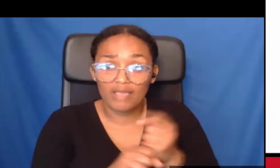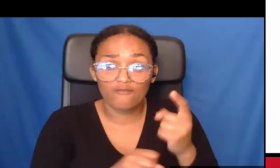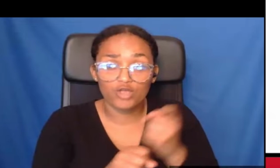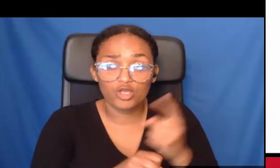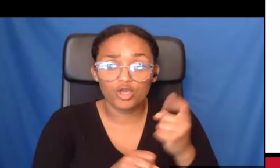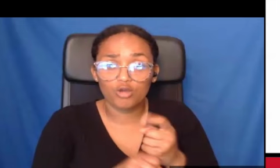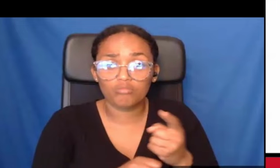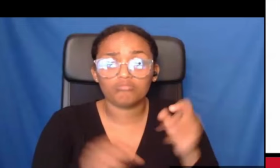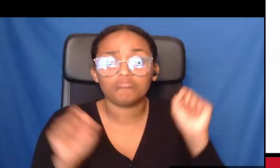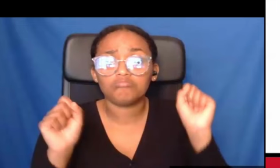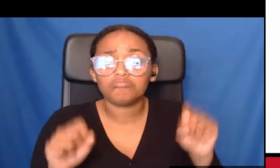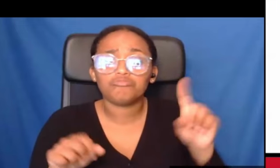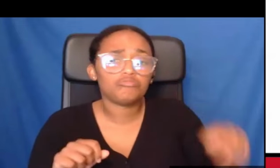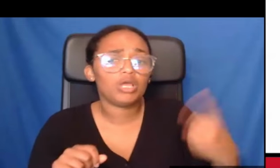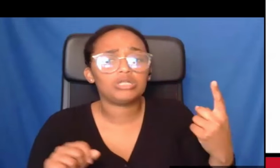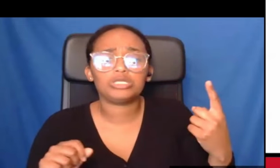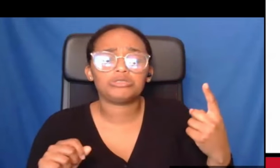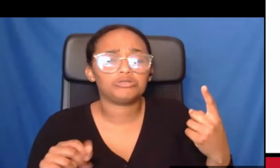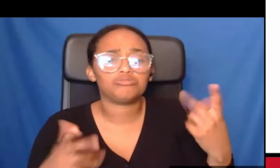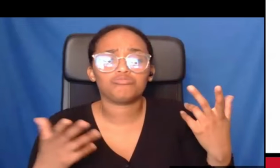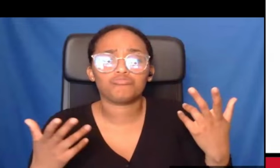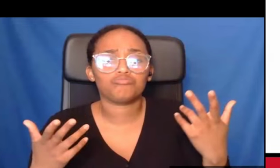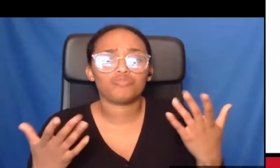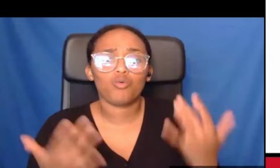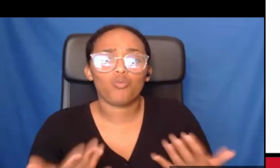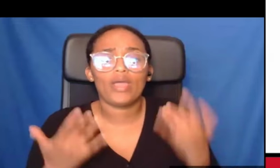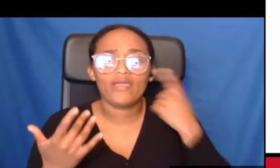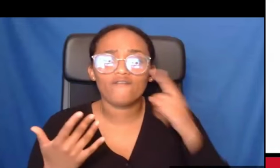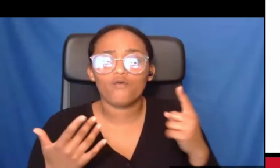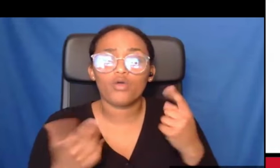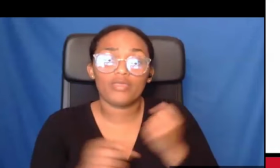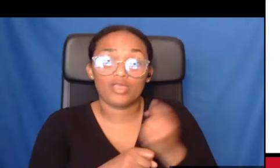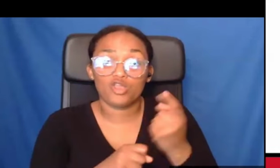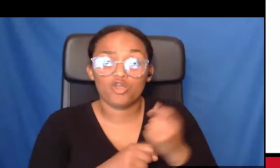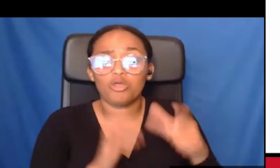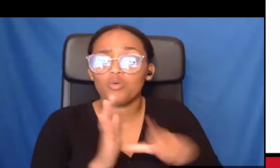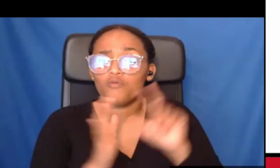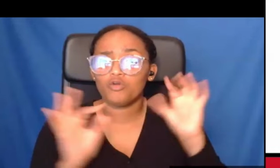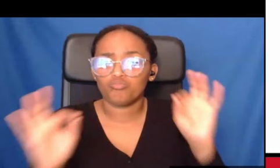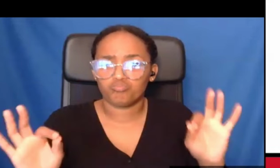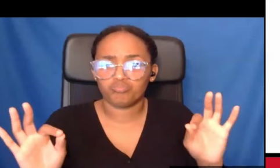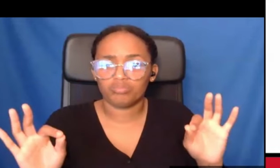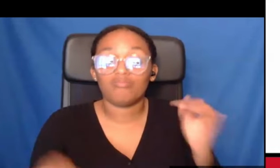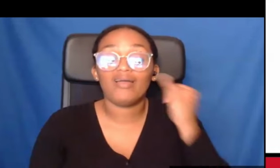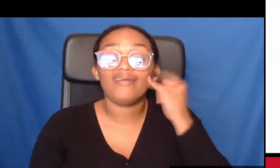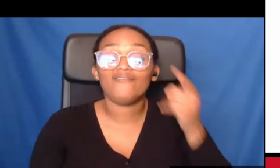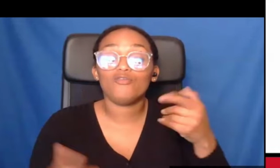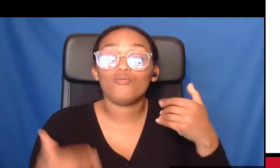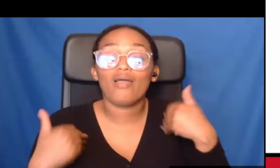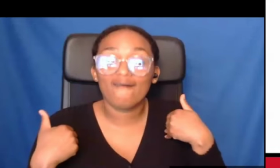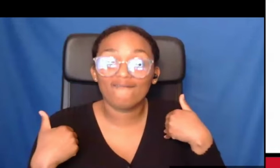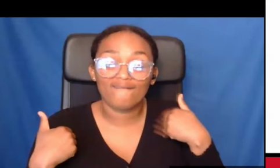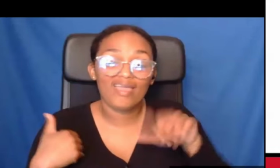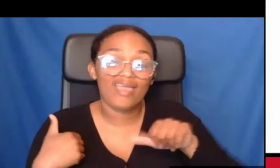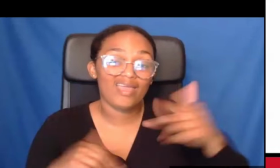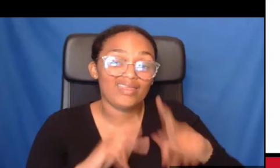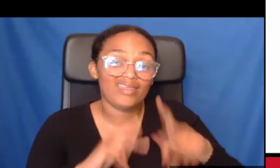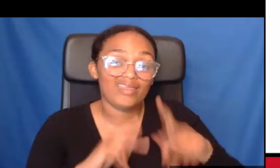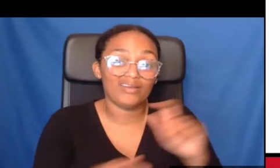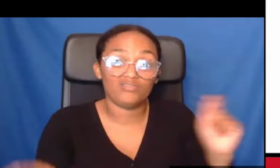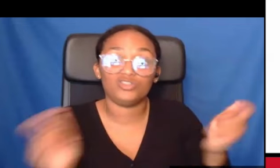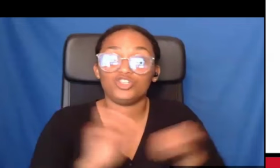probably just, wait for your yearly review. But if you have had an abrupt